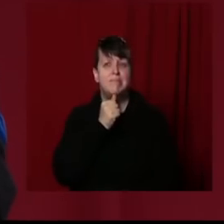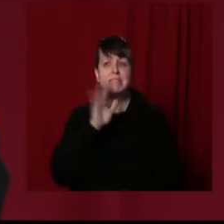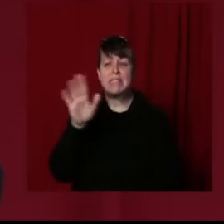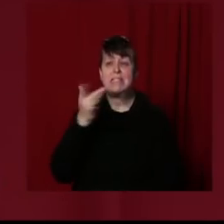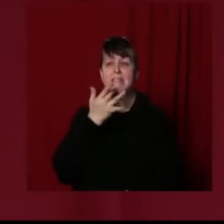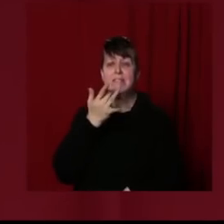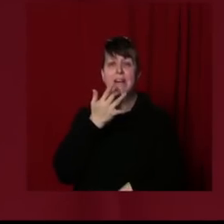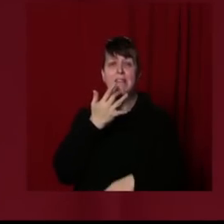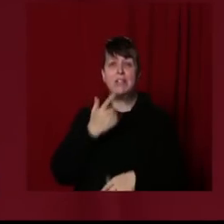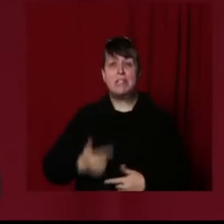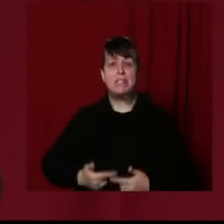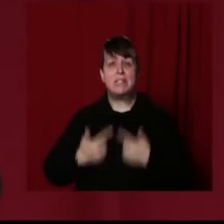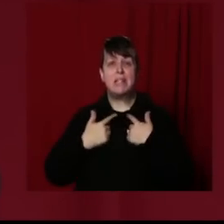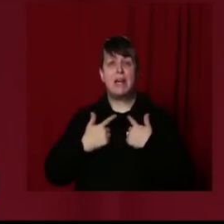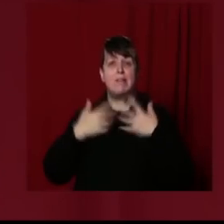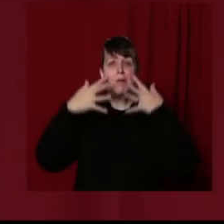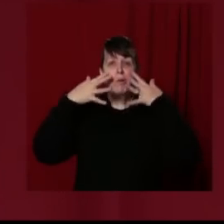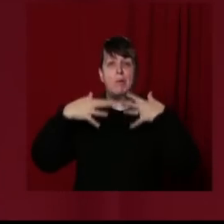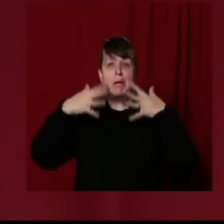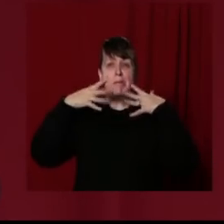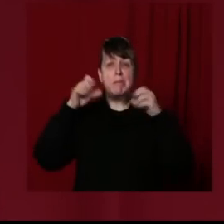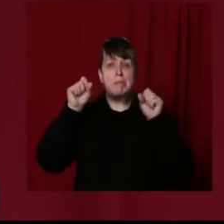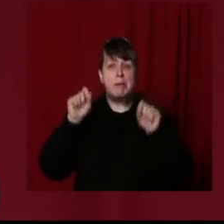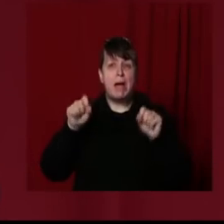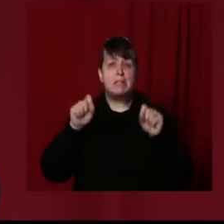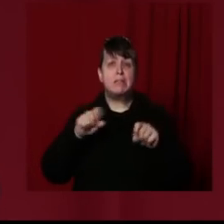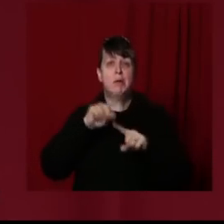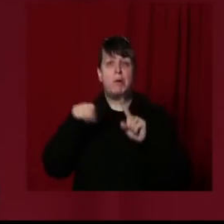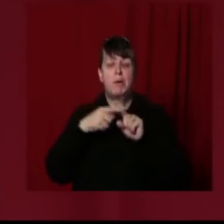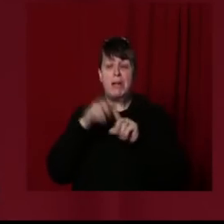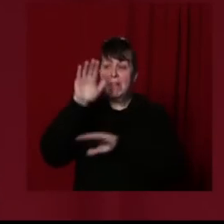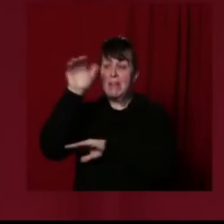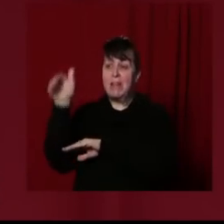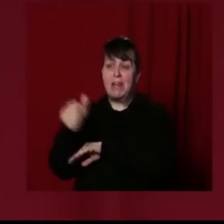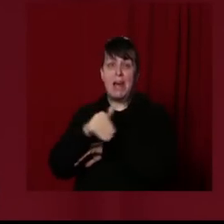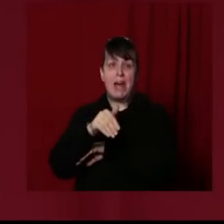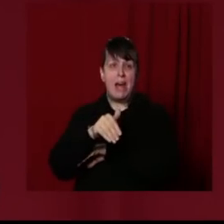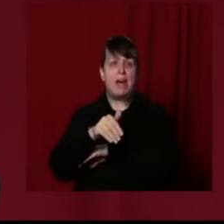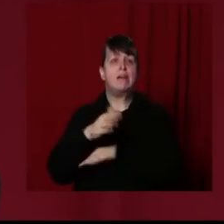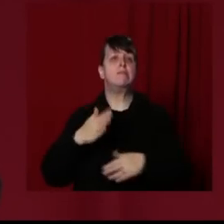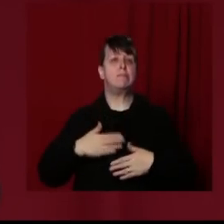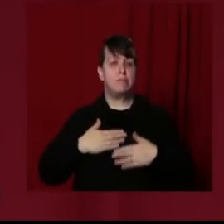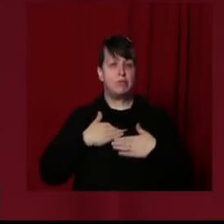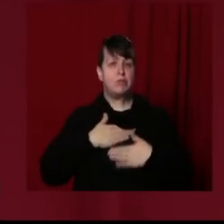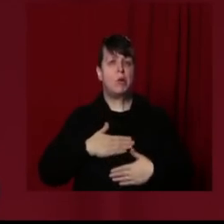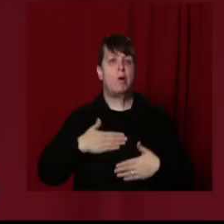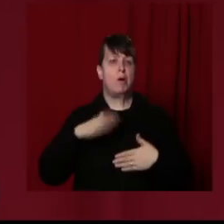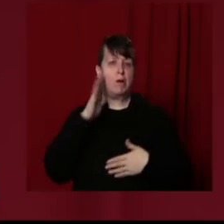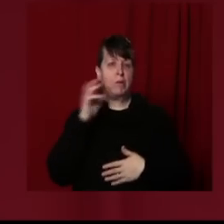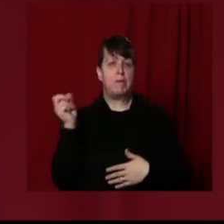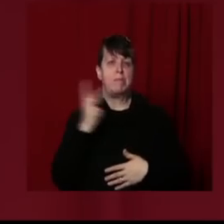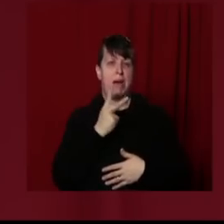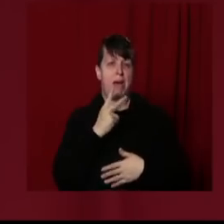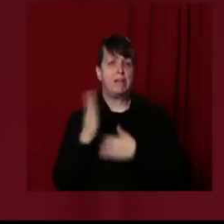life. Weeping may endure for the night, but joy comes in the